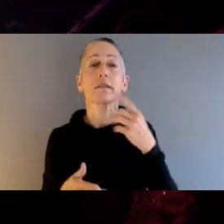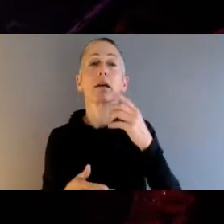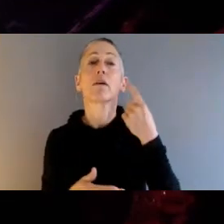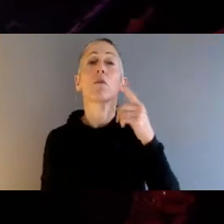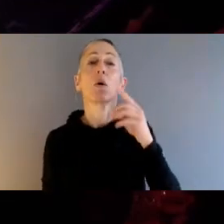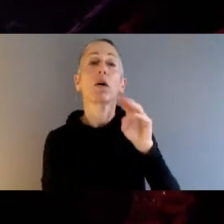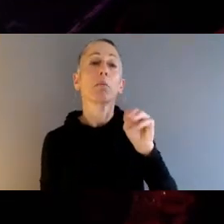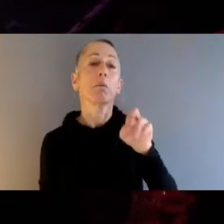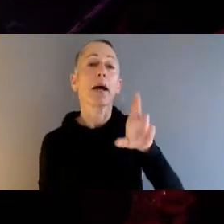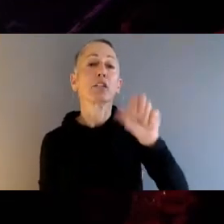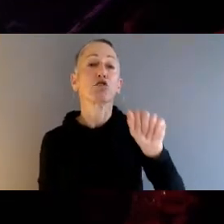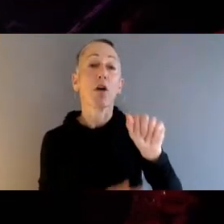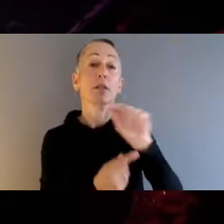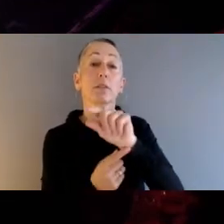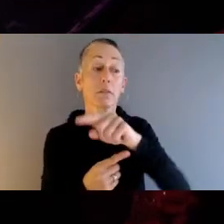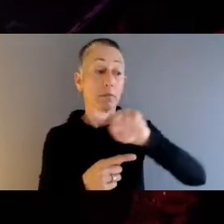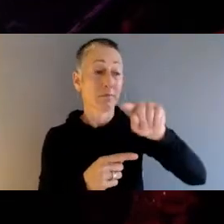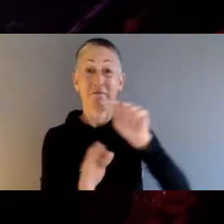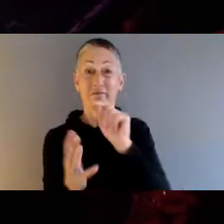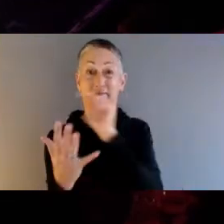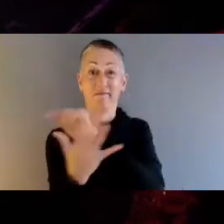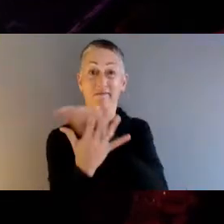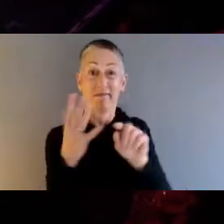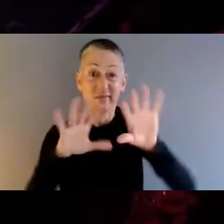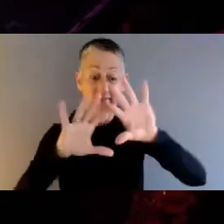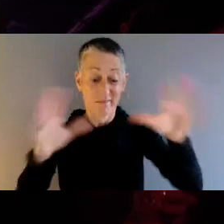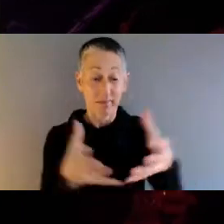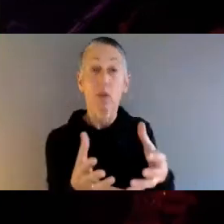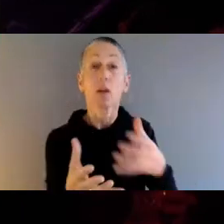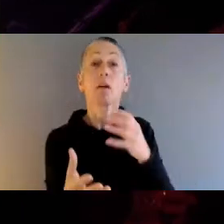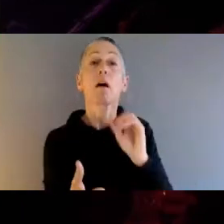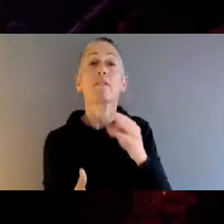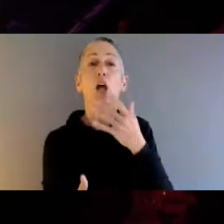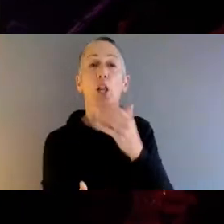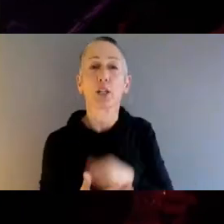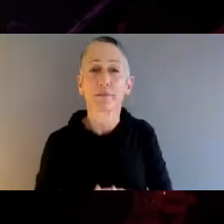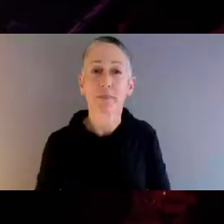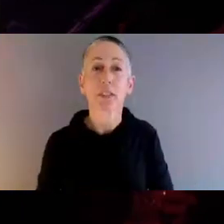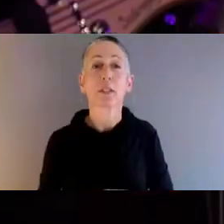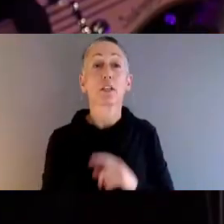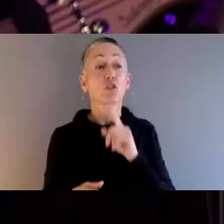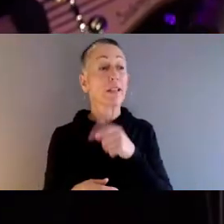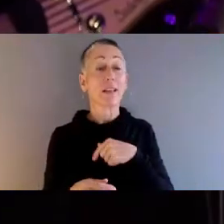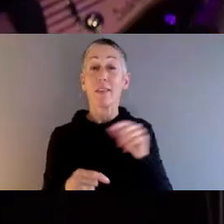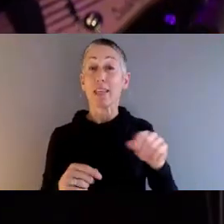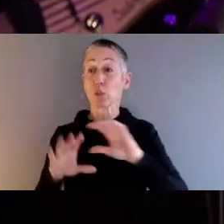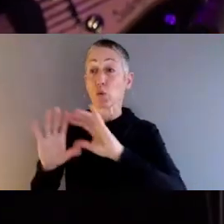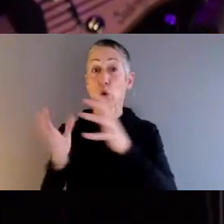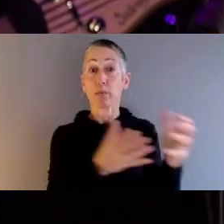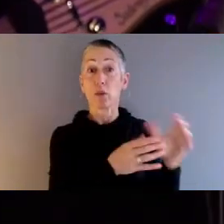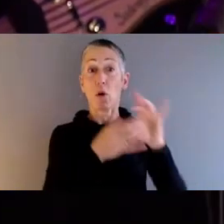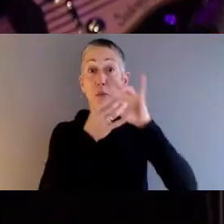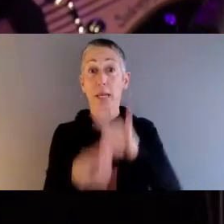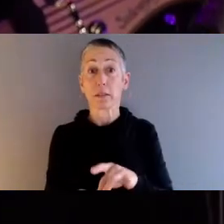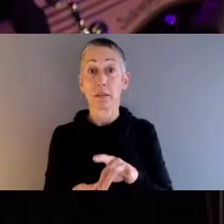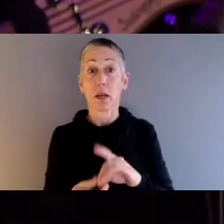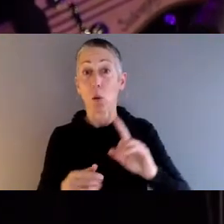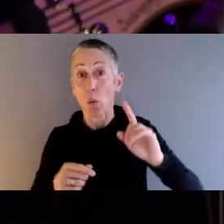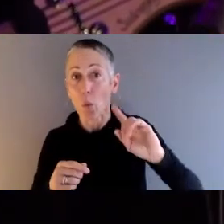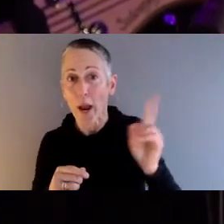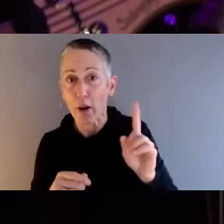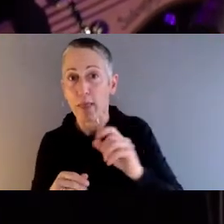yeah. And there are groups linking maestras based on where they live and work. And there's a group in Nashville, there's a group in